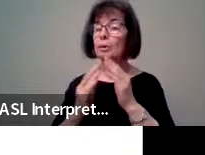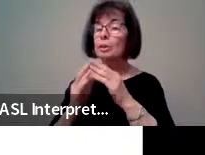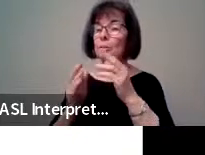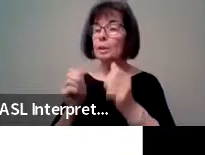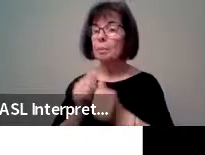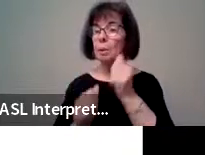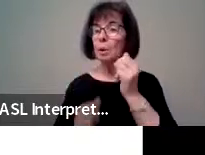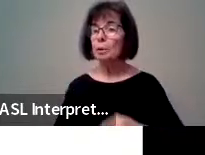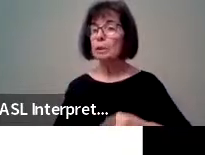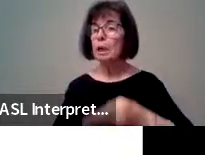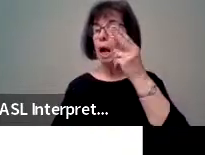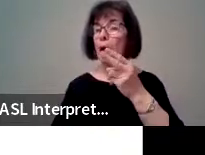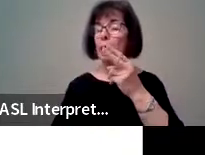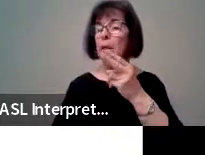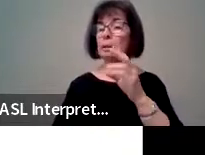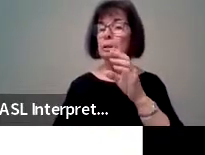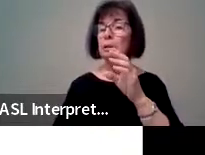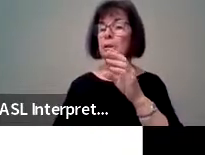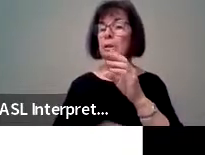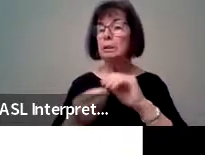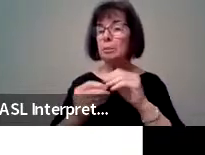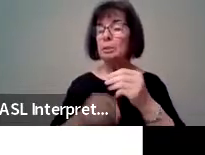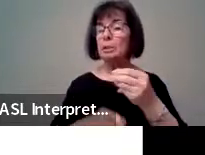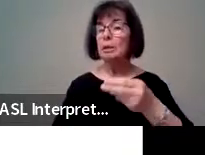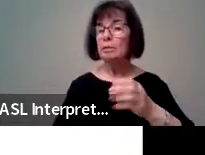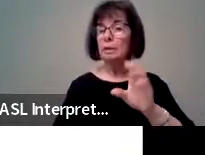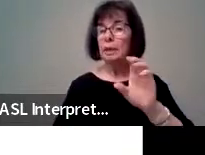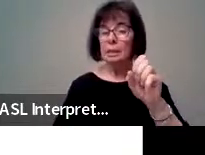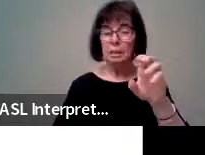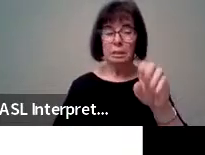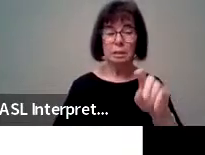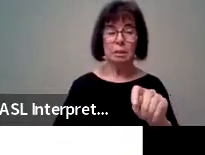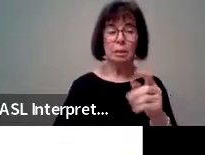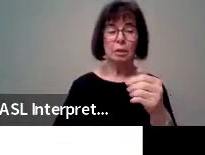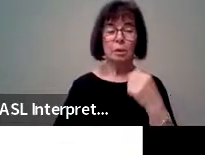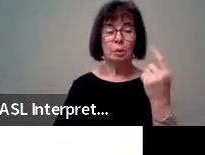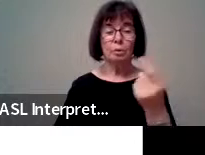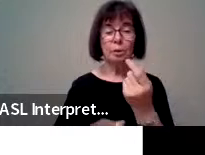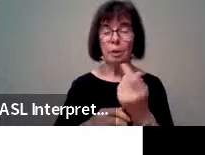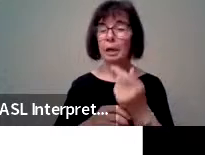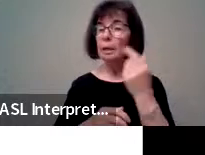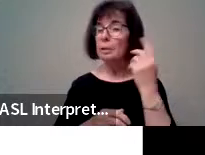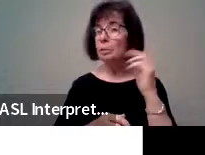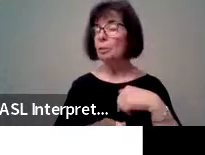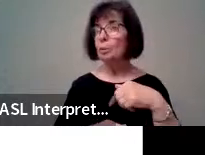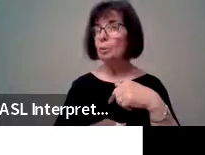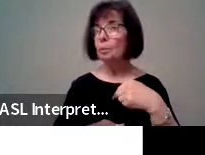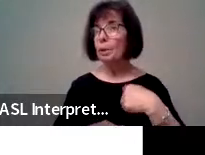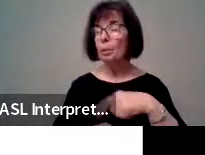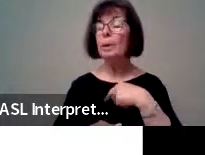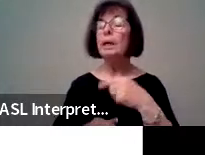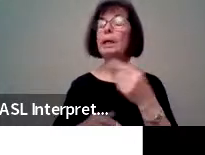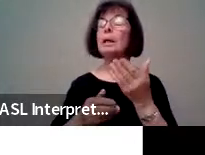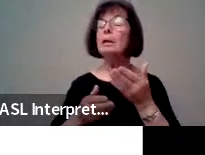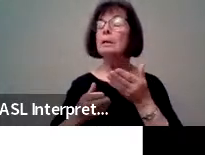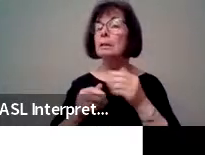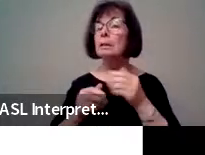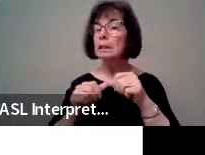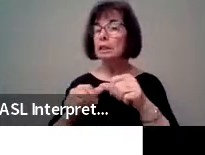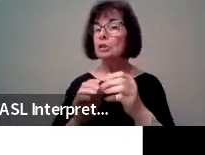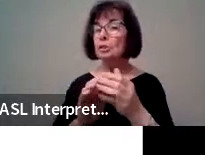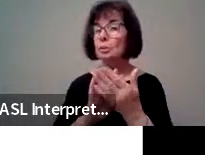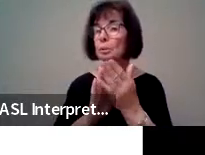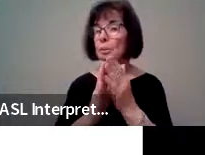were available in those areas. And we have always had an equity focus and we continue to be the safety net for many community members.